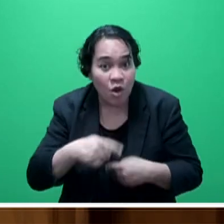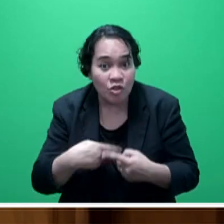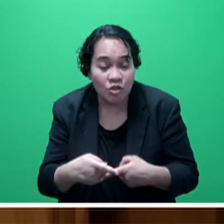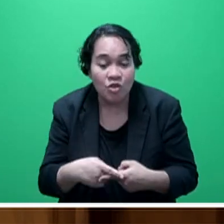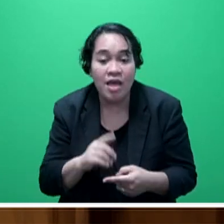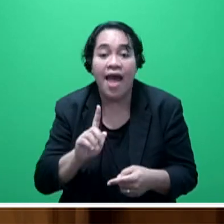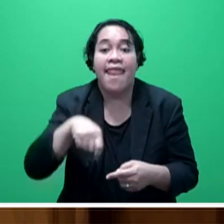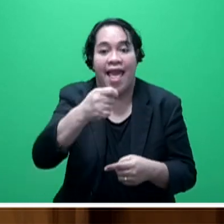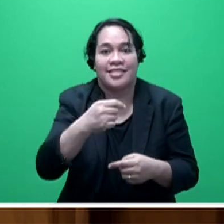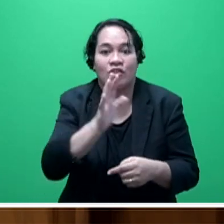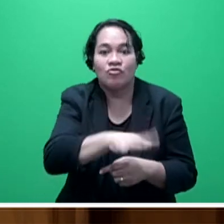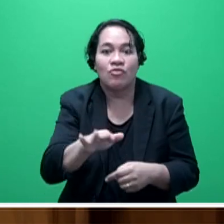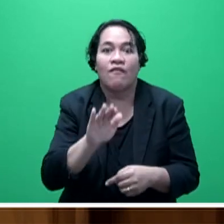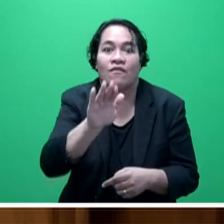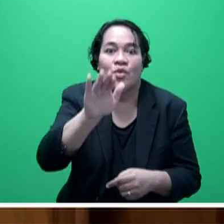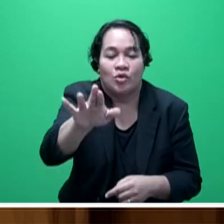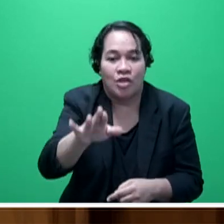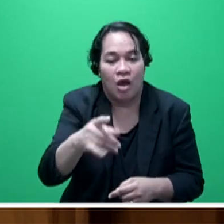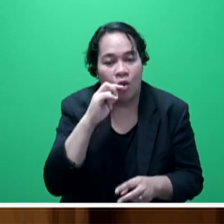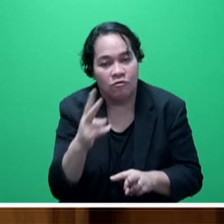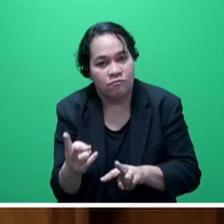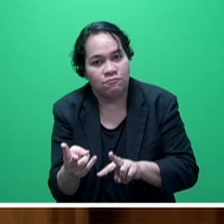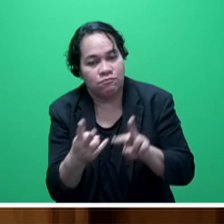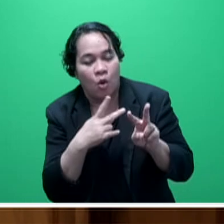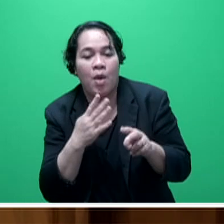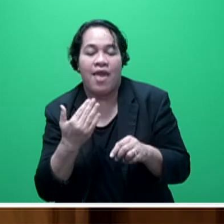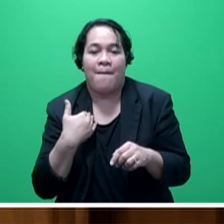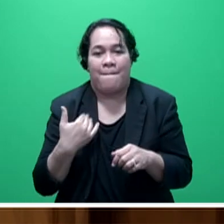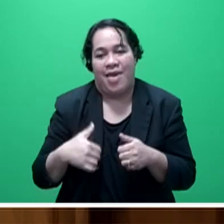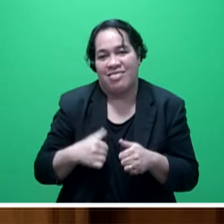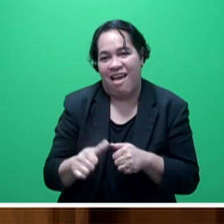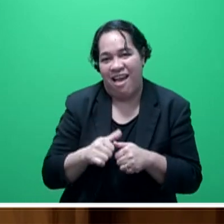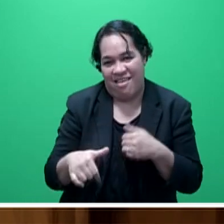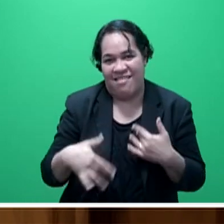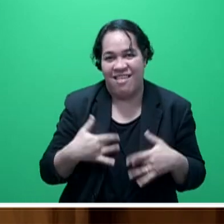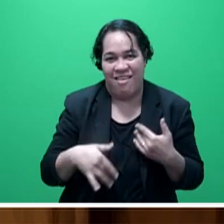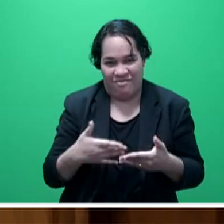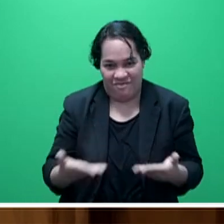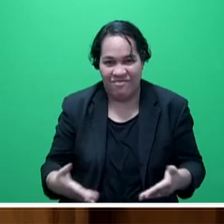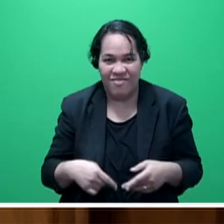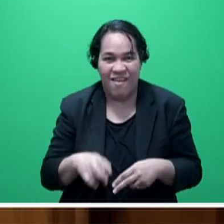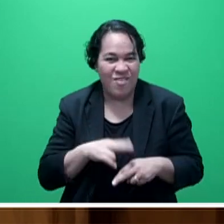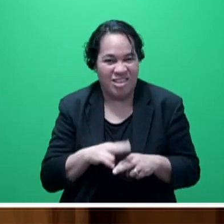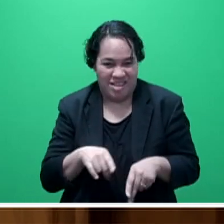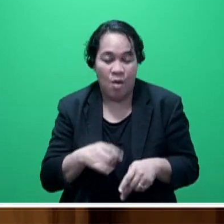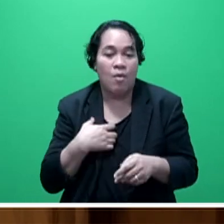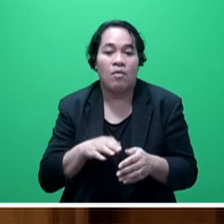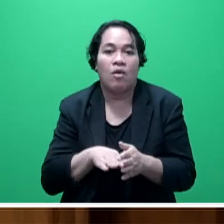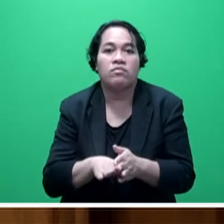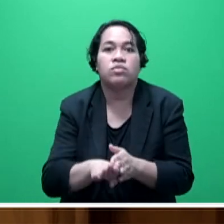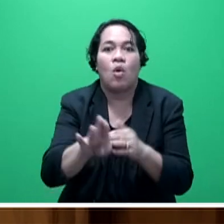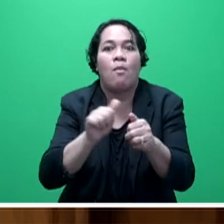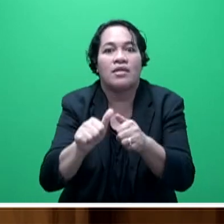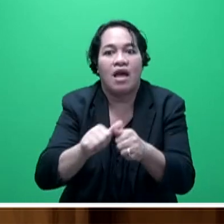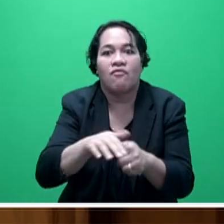the generation that will follow will live in a far better nation than the one we have today. To conclude,